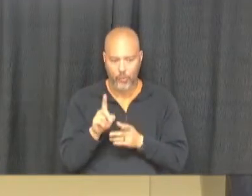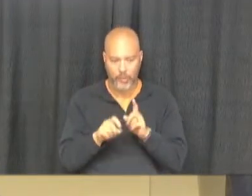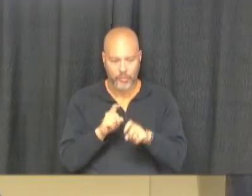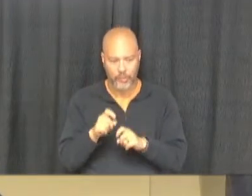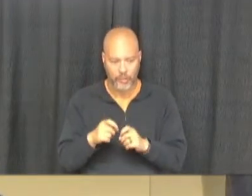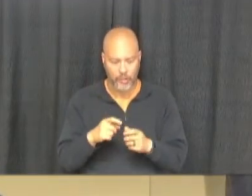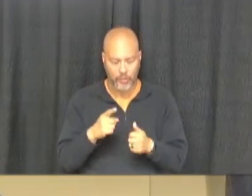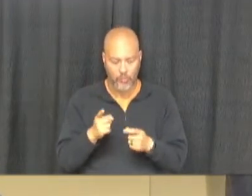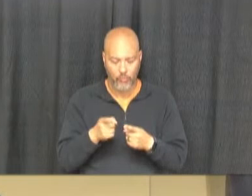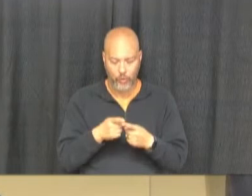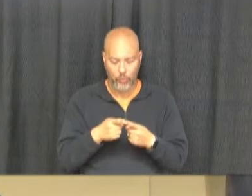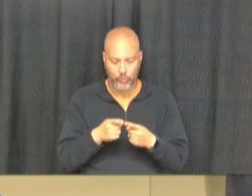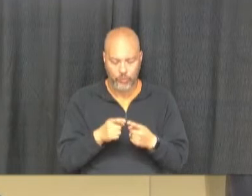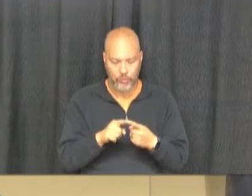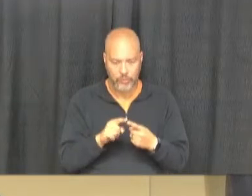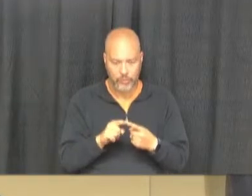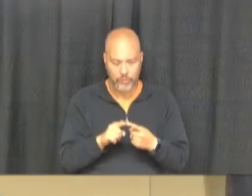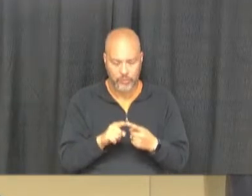one,